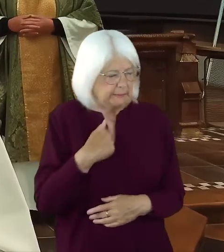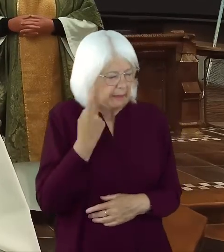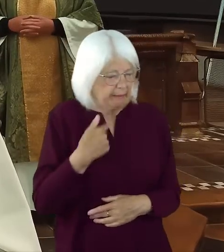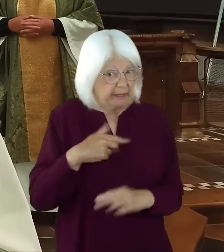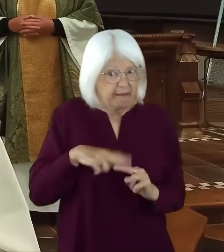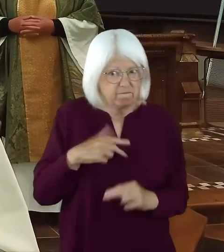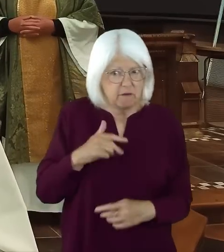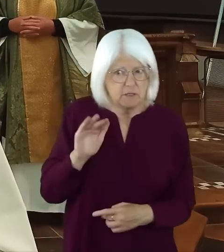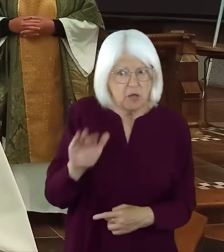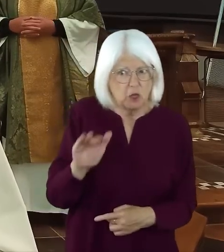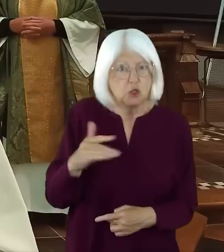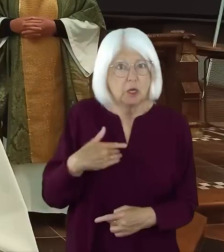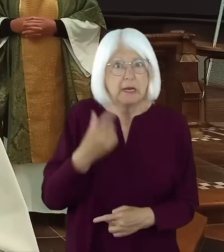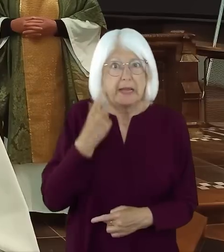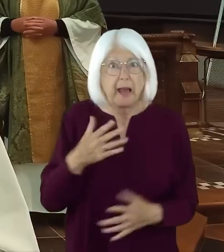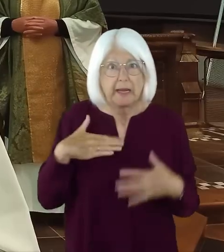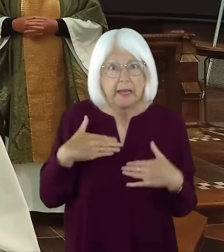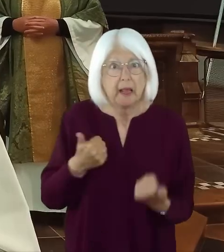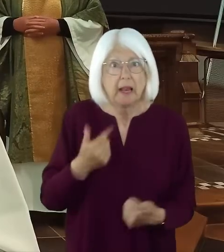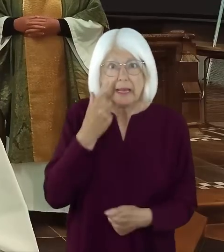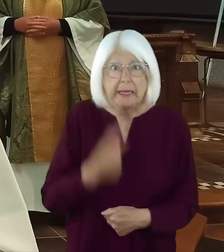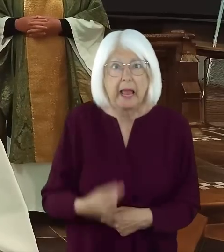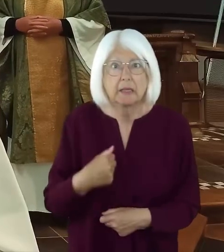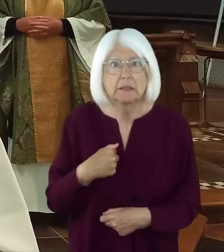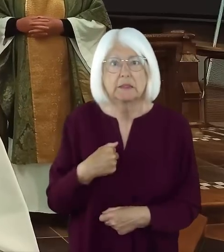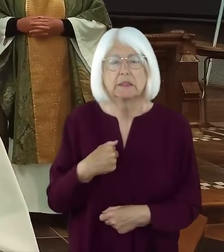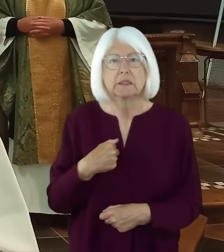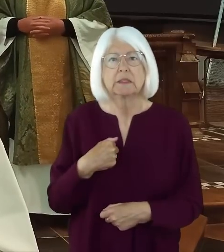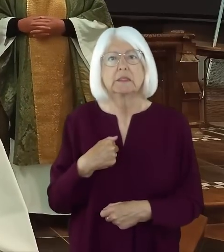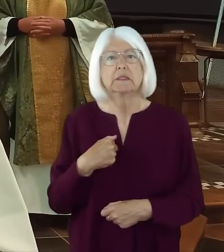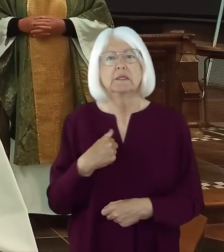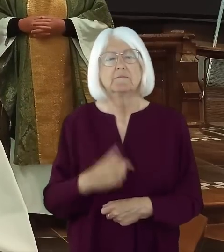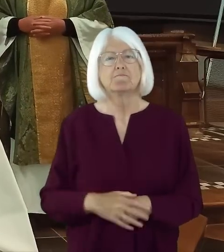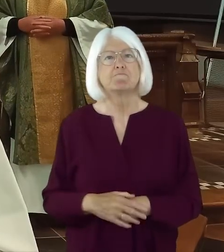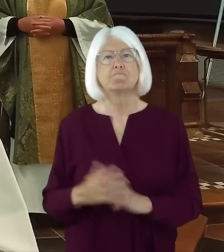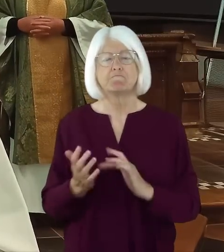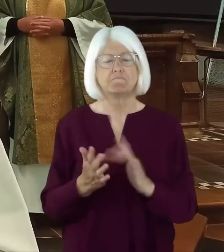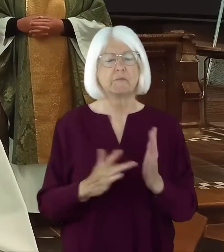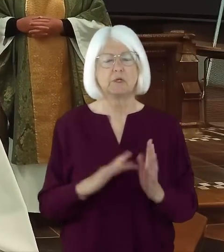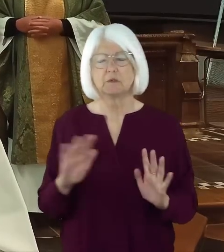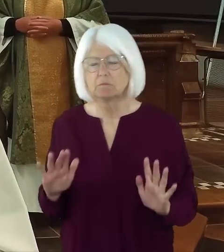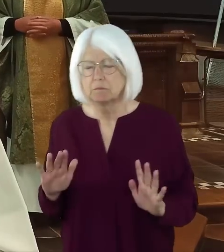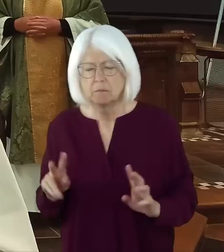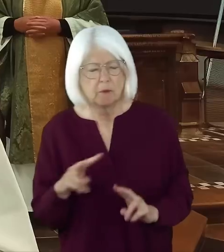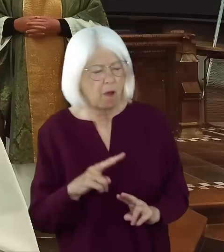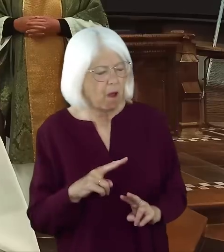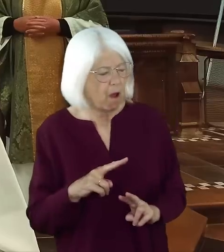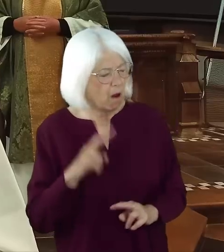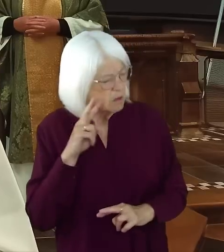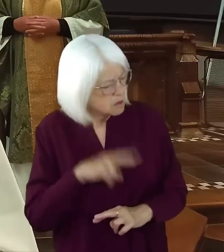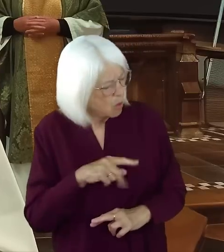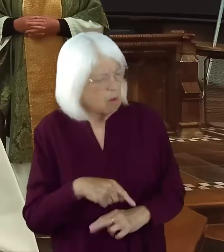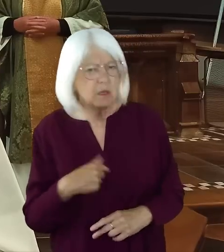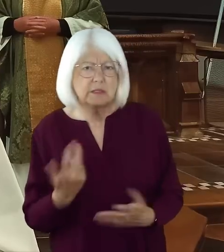herself, "If only I touch his cloak, I will be made well." Jesus turned,